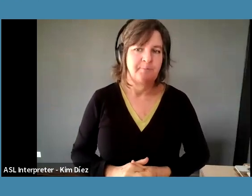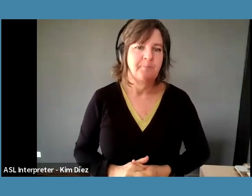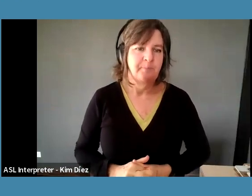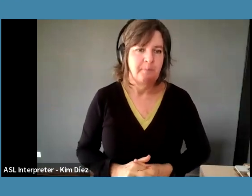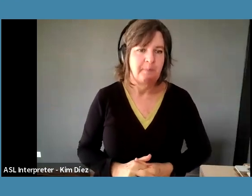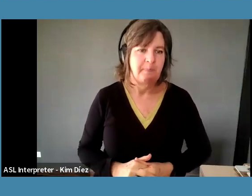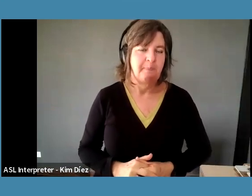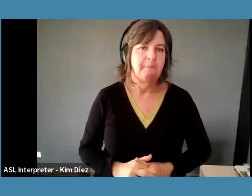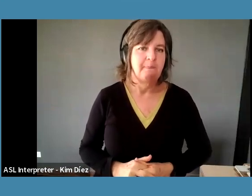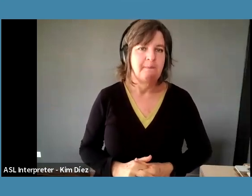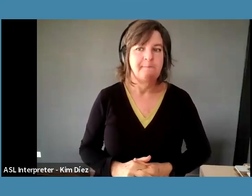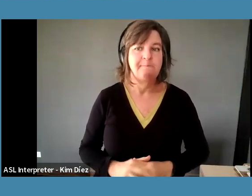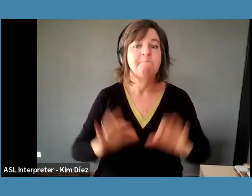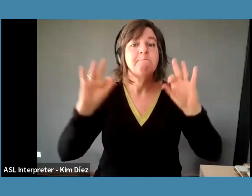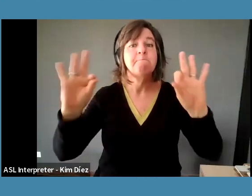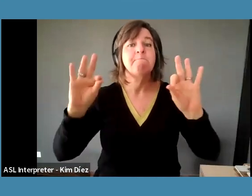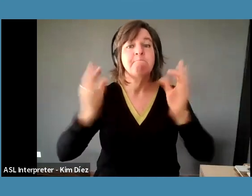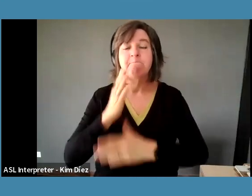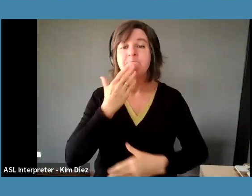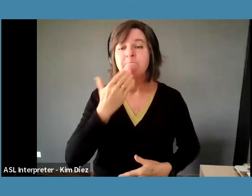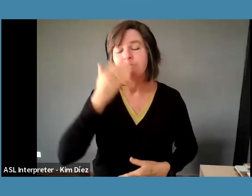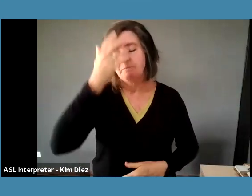Oh, all right, thank you.